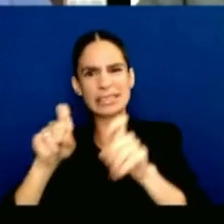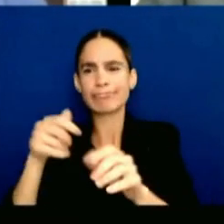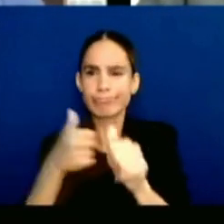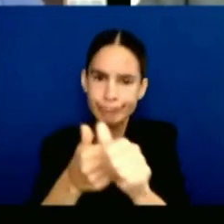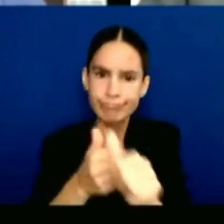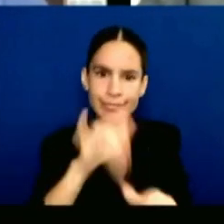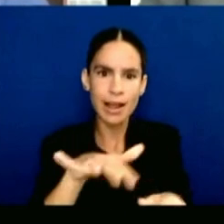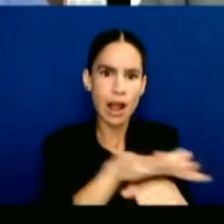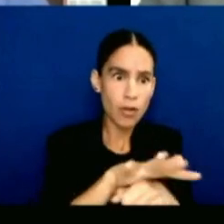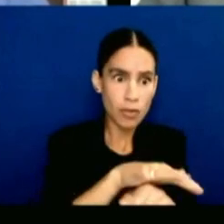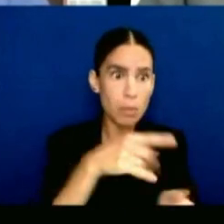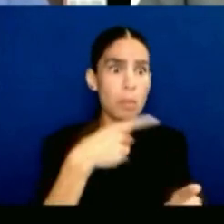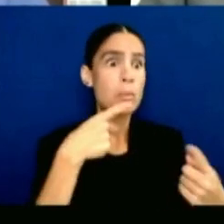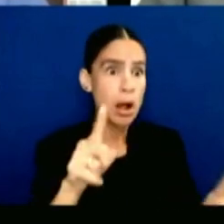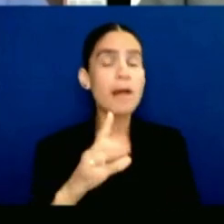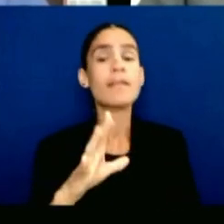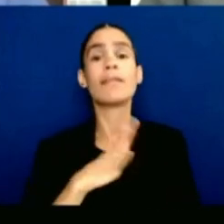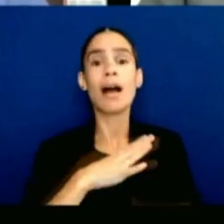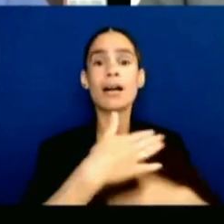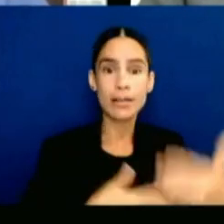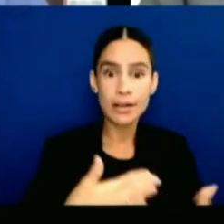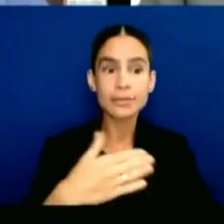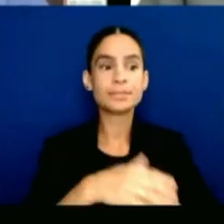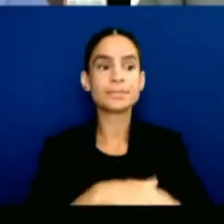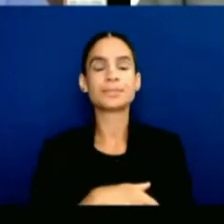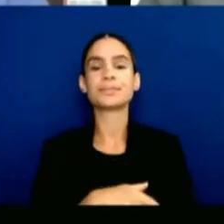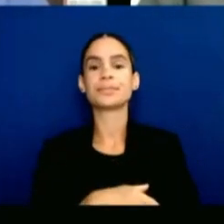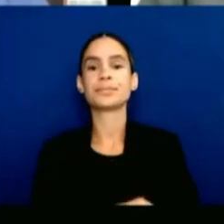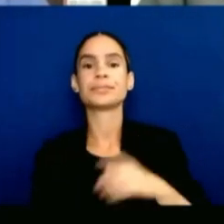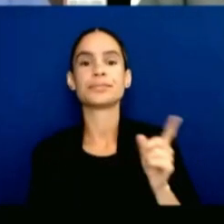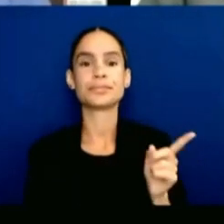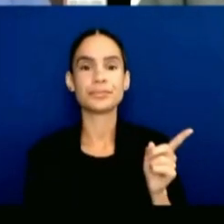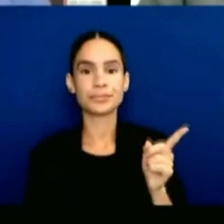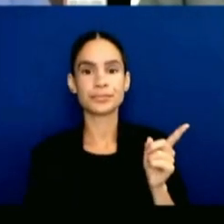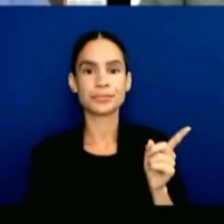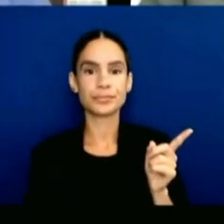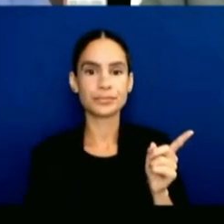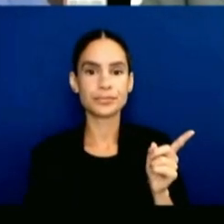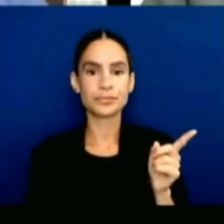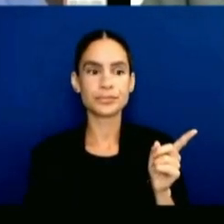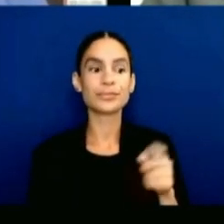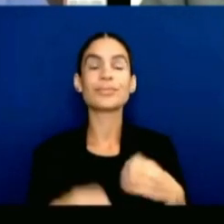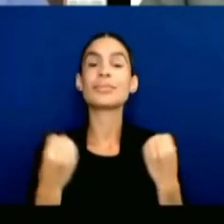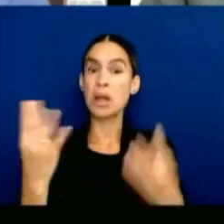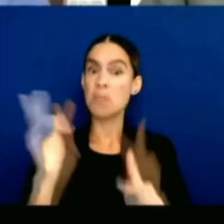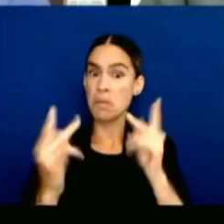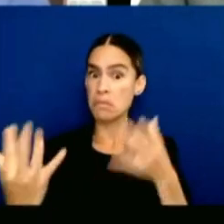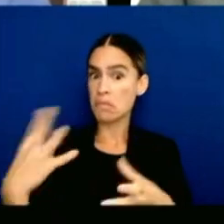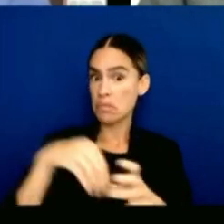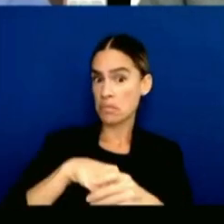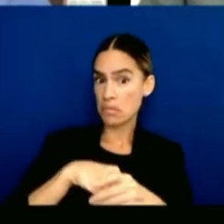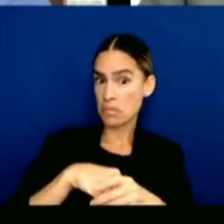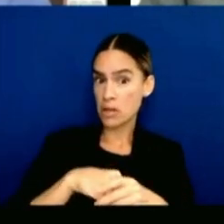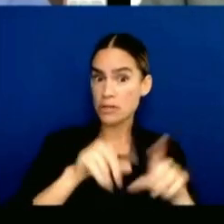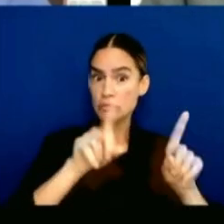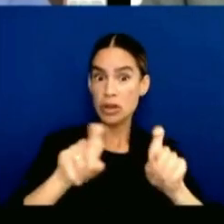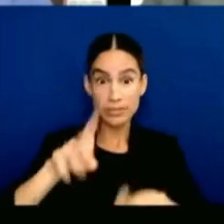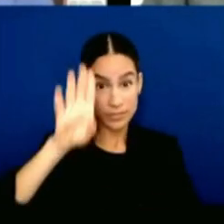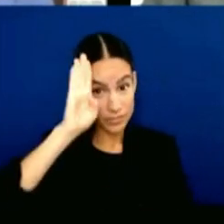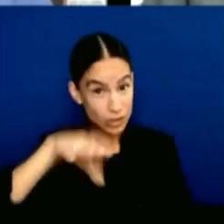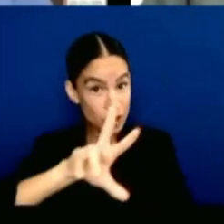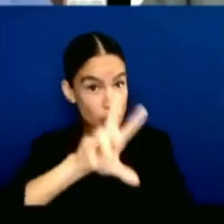people on the trials are going to be 30,000, 15,000 to receive the vaccine and 15,000